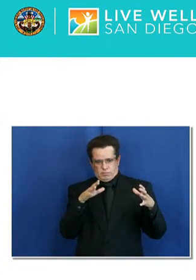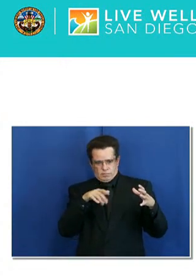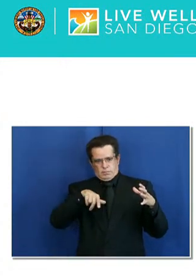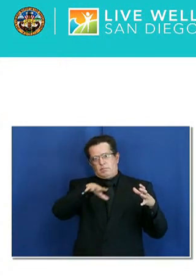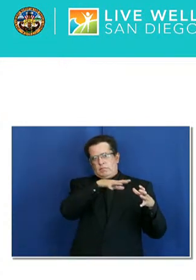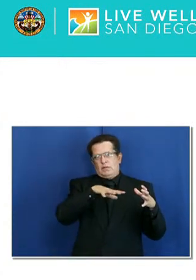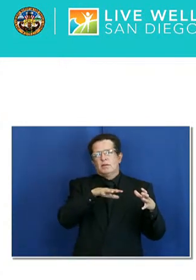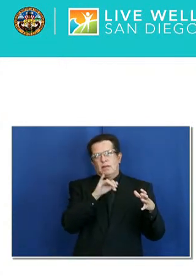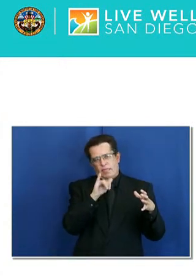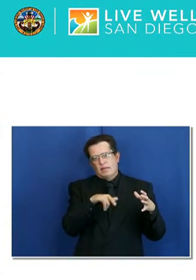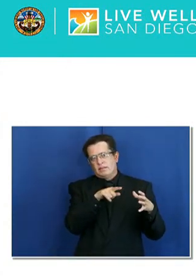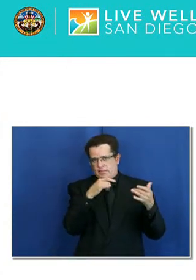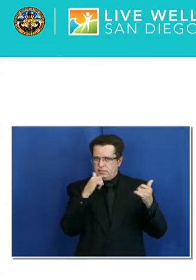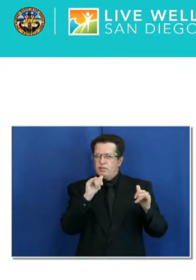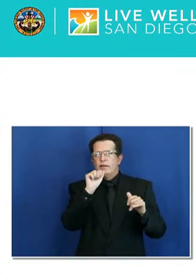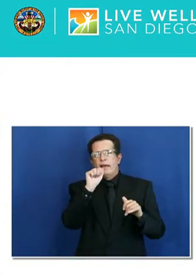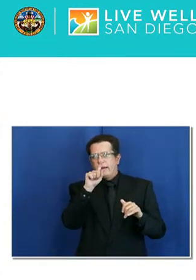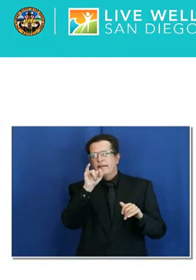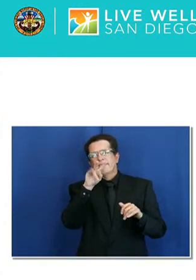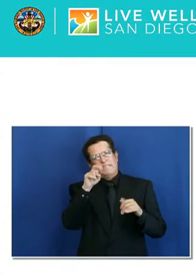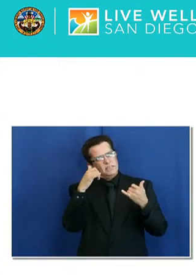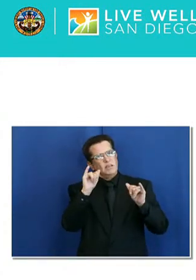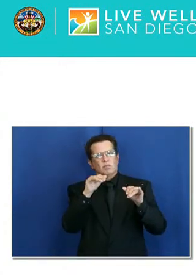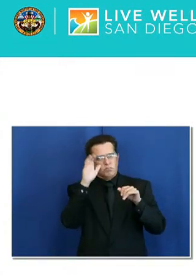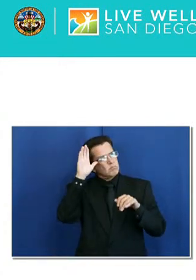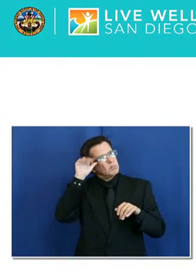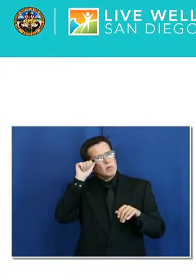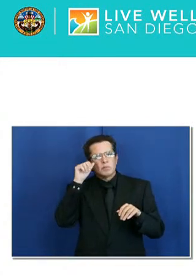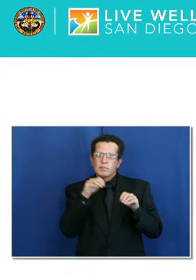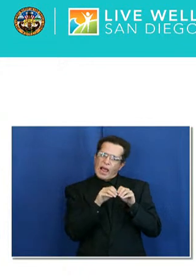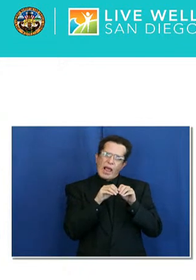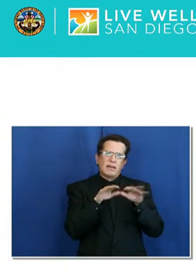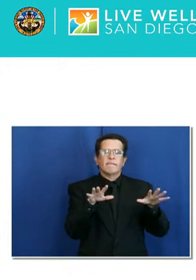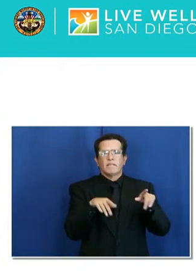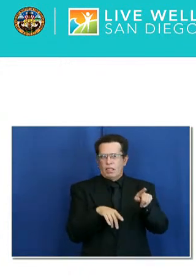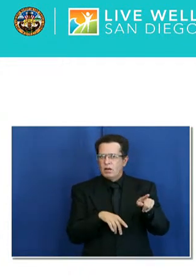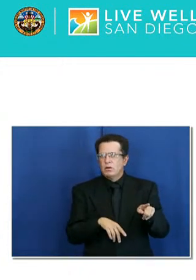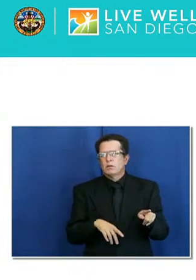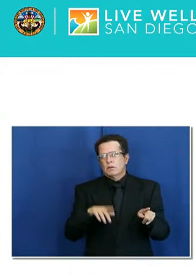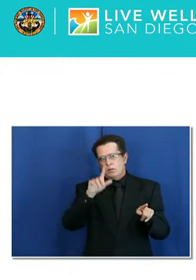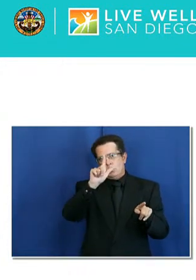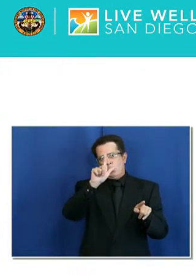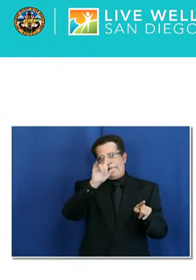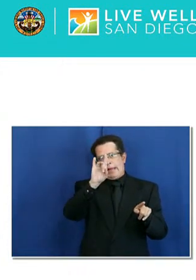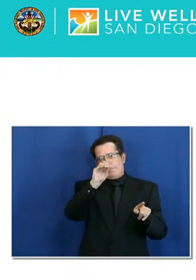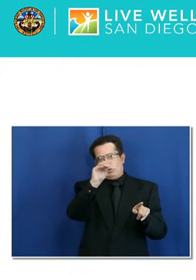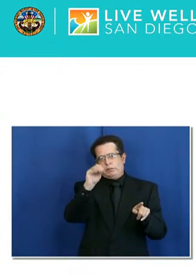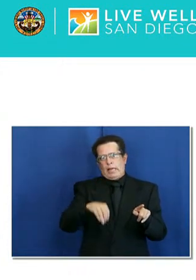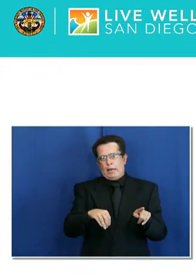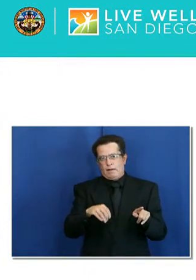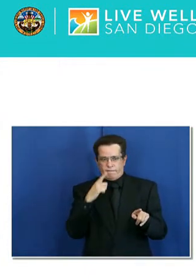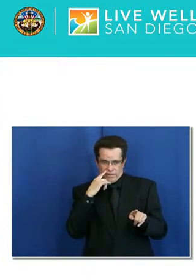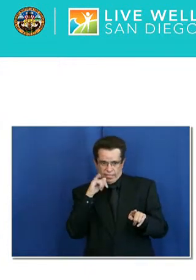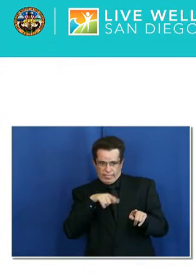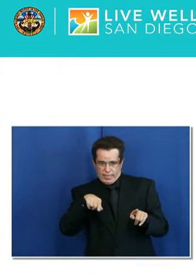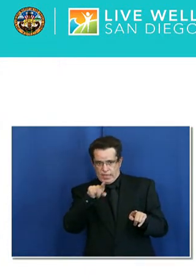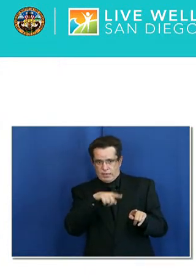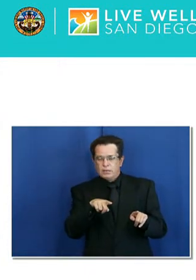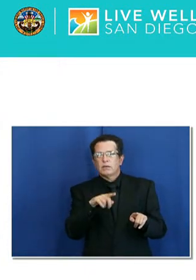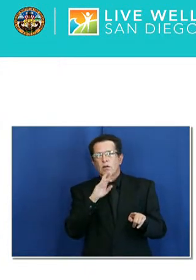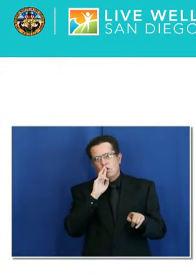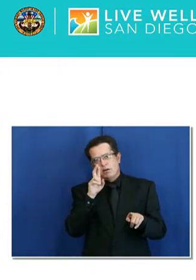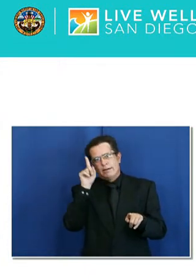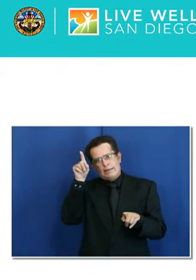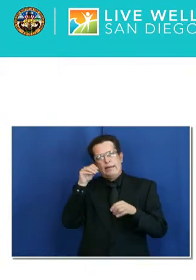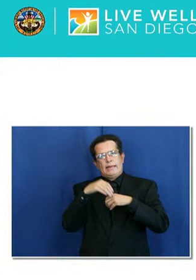355 outbreaks that are active outbreaks. Of these, 34 or 28% of the active outbreaks are